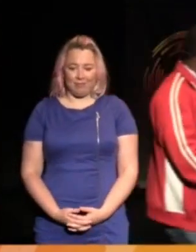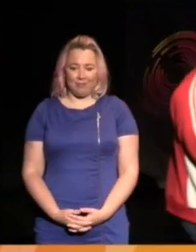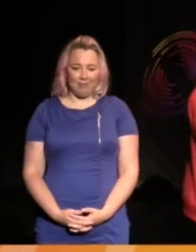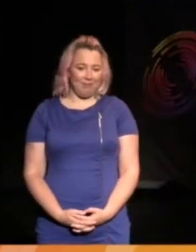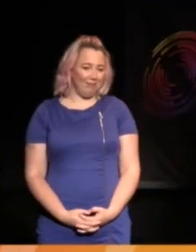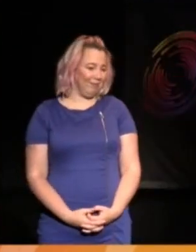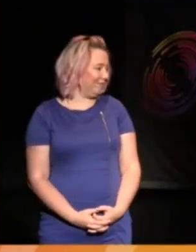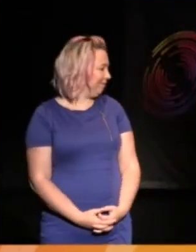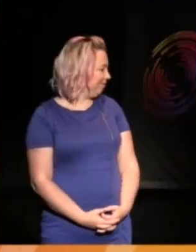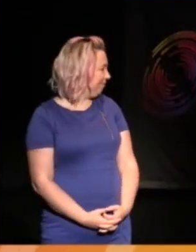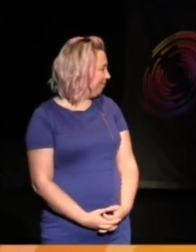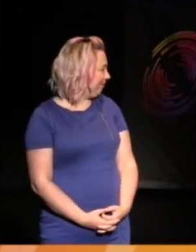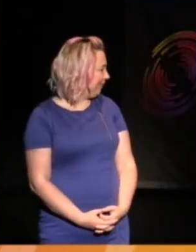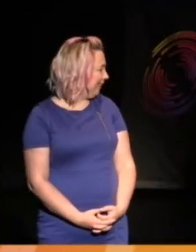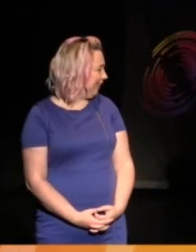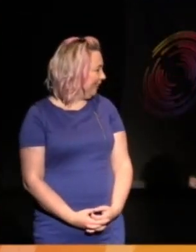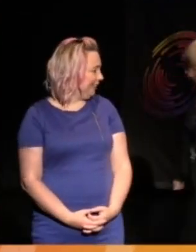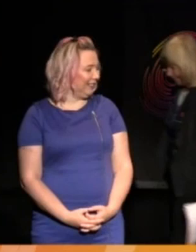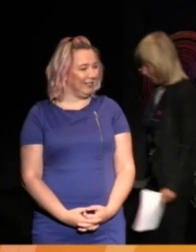Thank you.